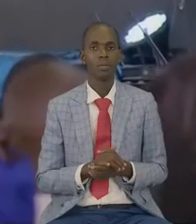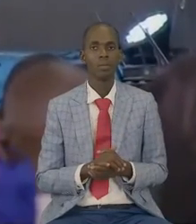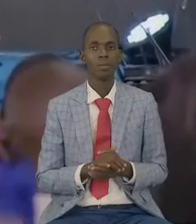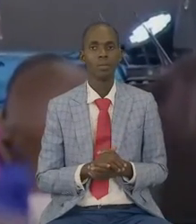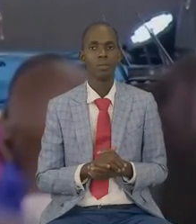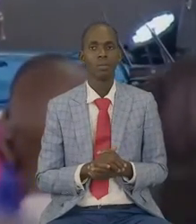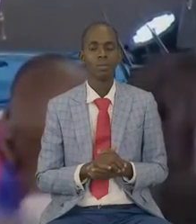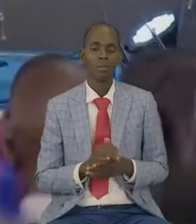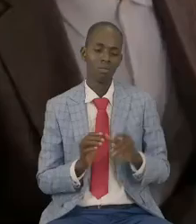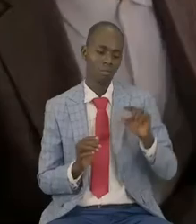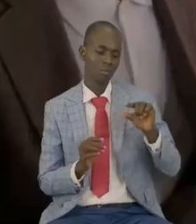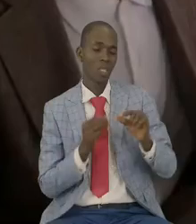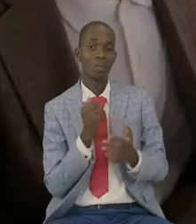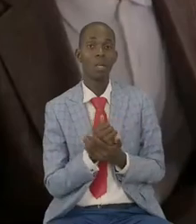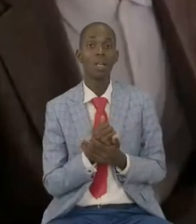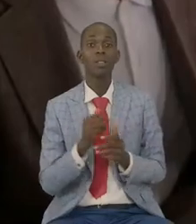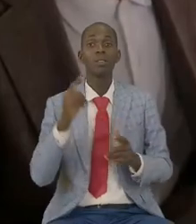Amen. That's all your amen. Amen.